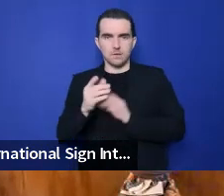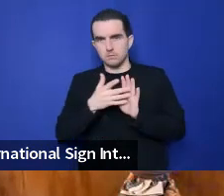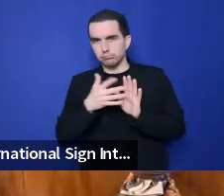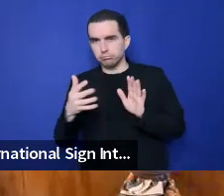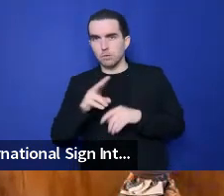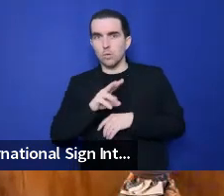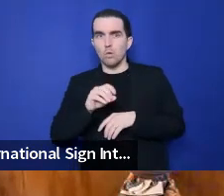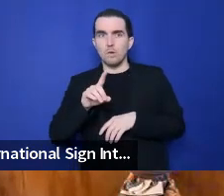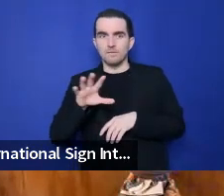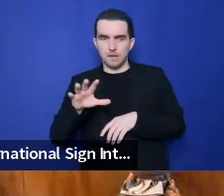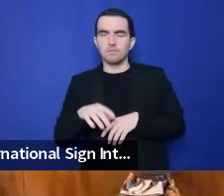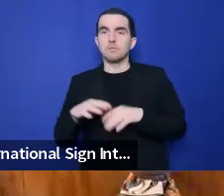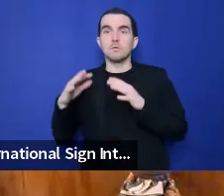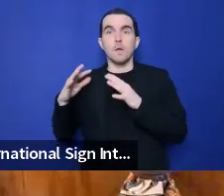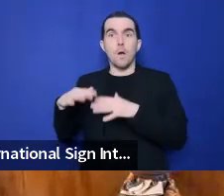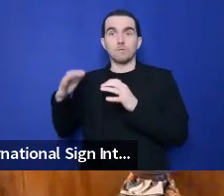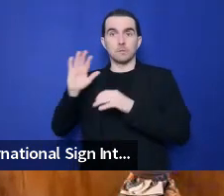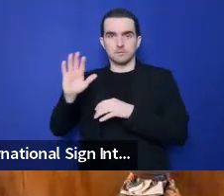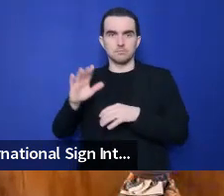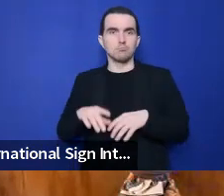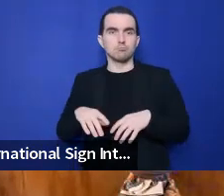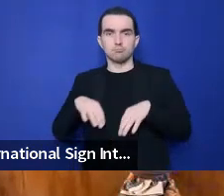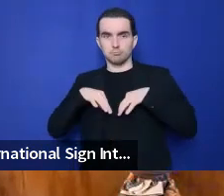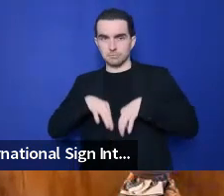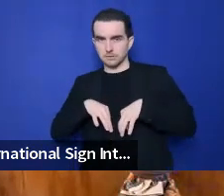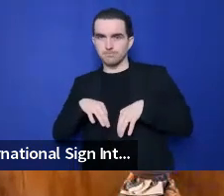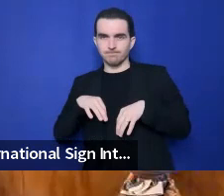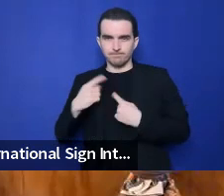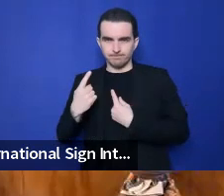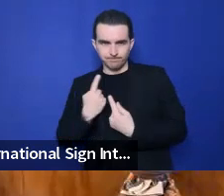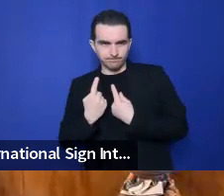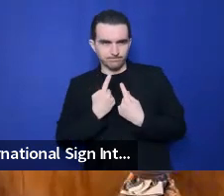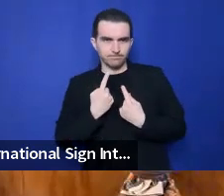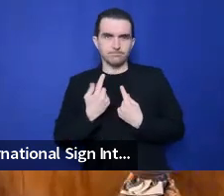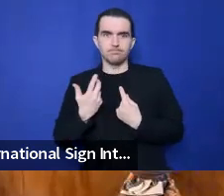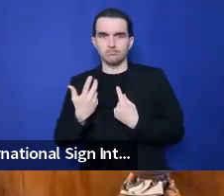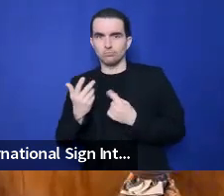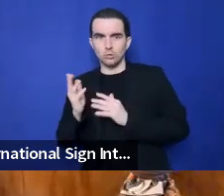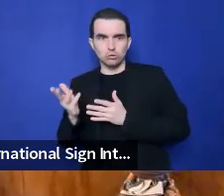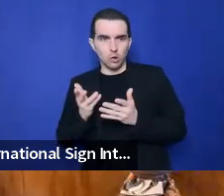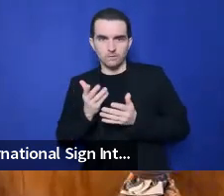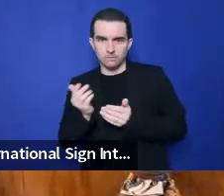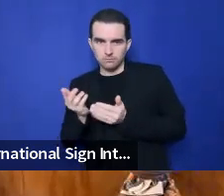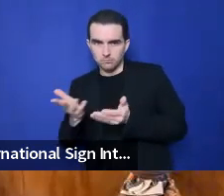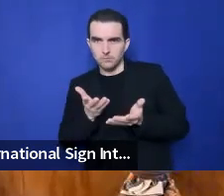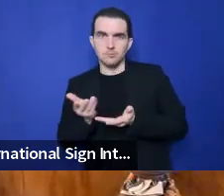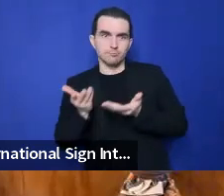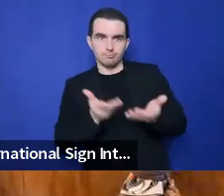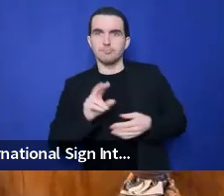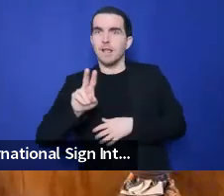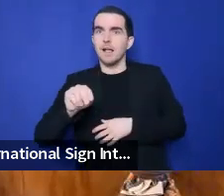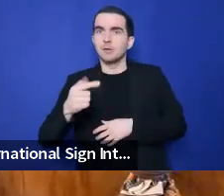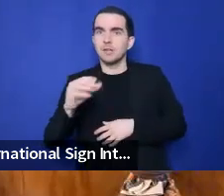services include support program for families of children with disabilities age 0 to 3. The NGO also provide